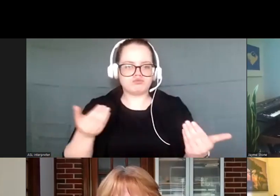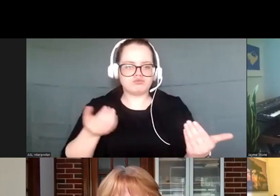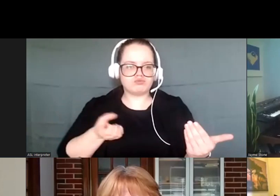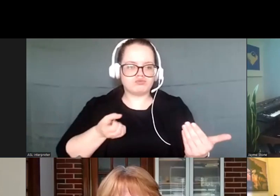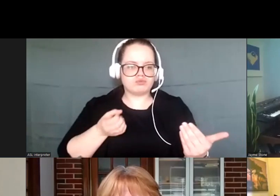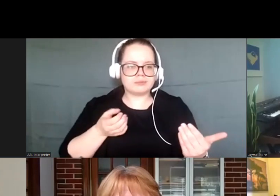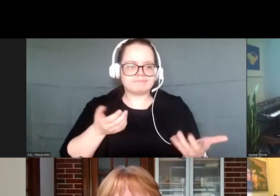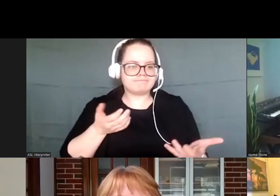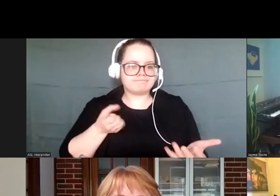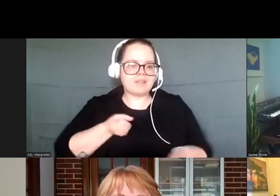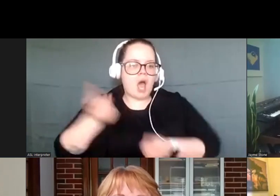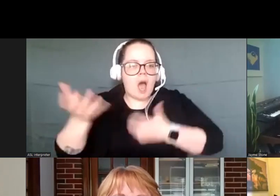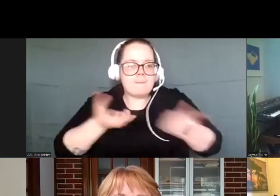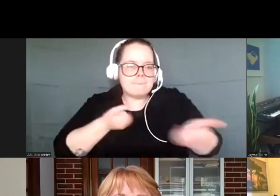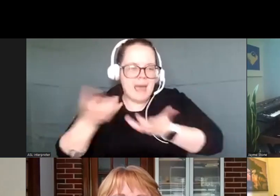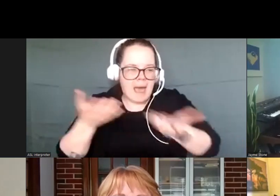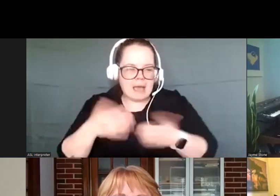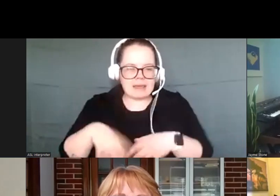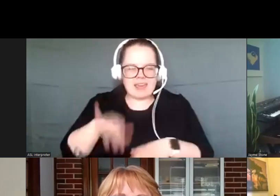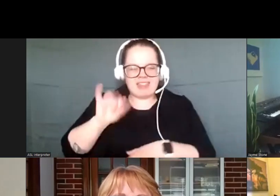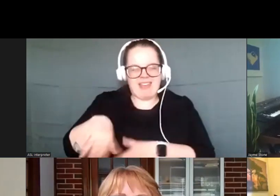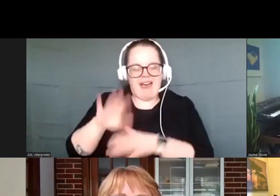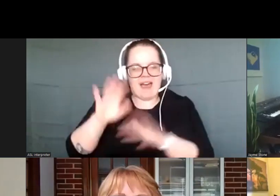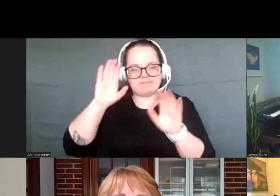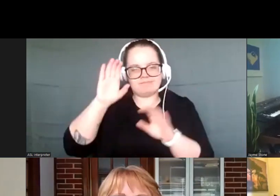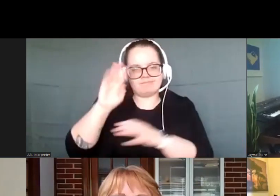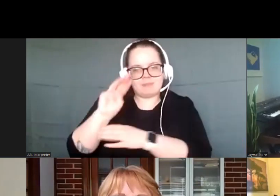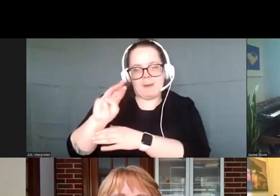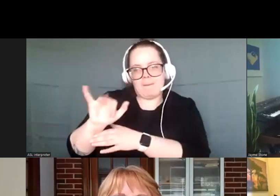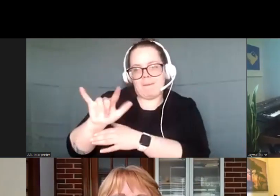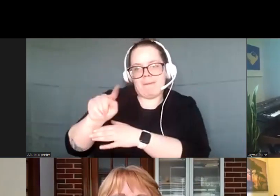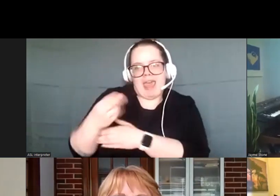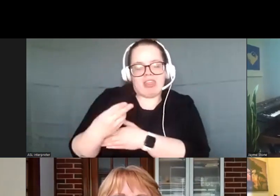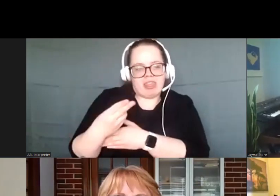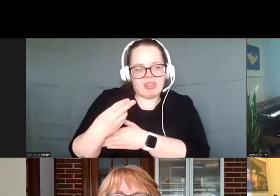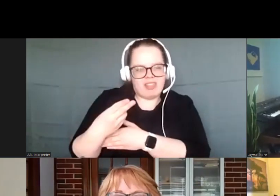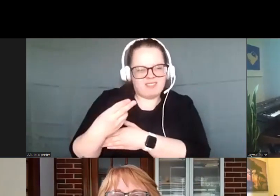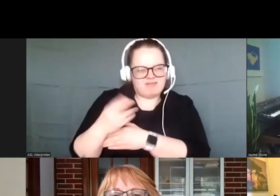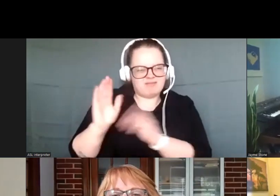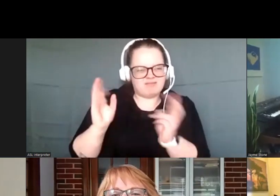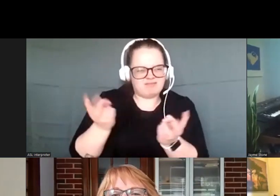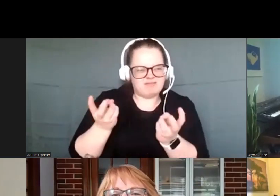why we wanted to have this panel is because as artists,